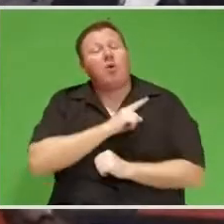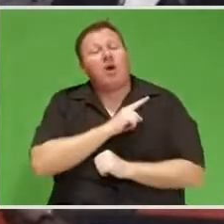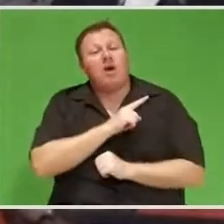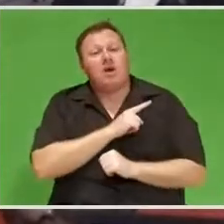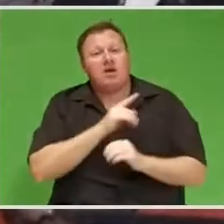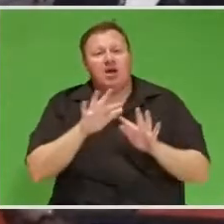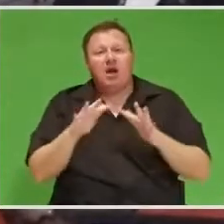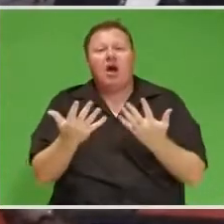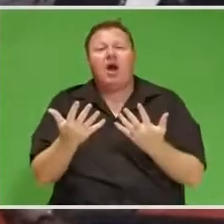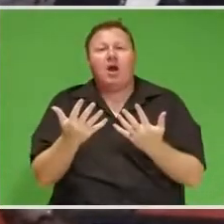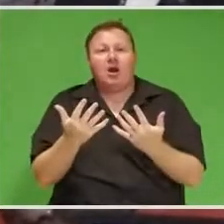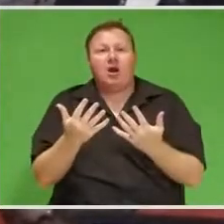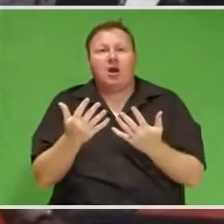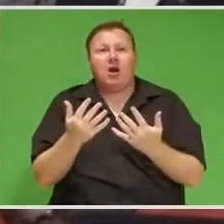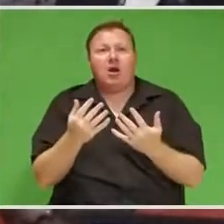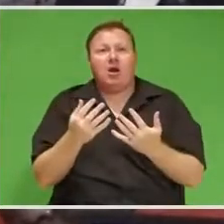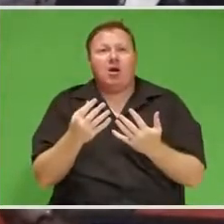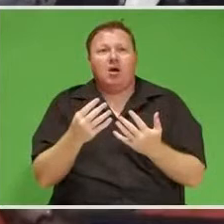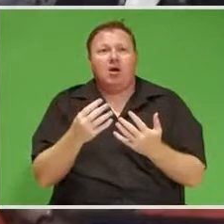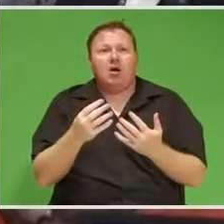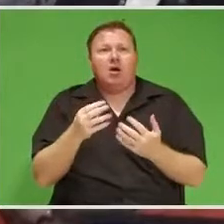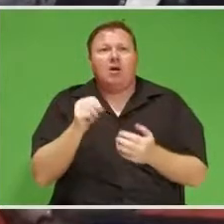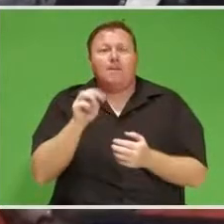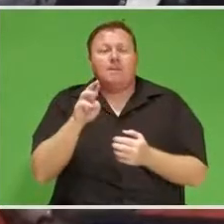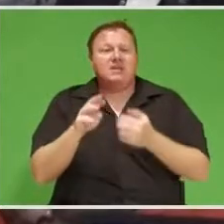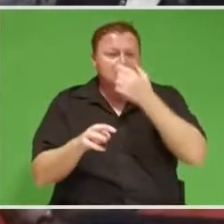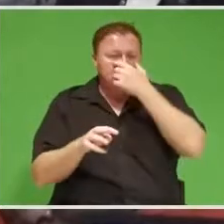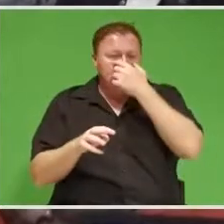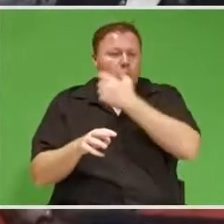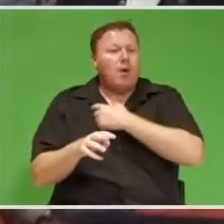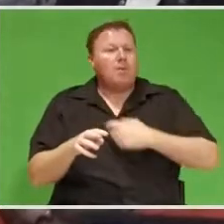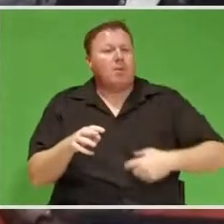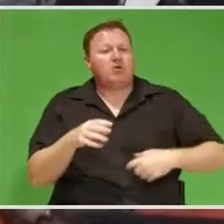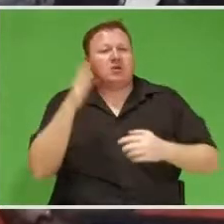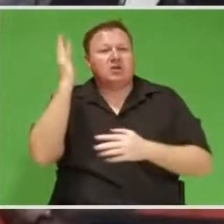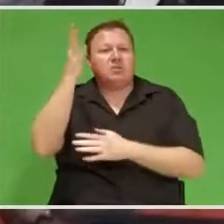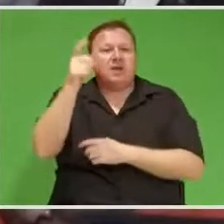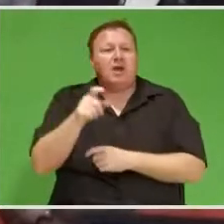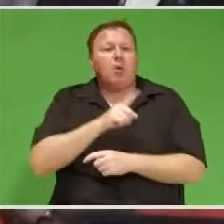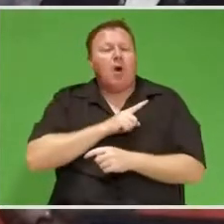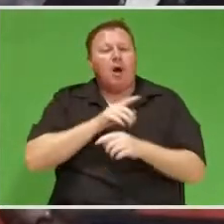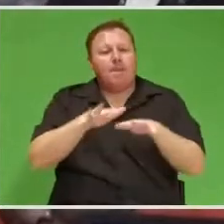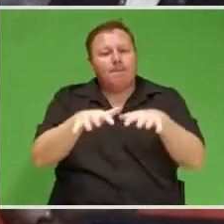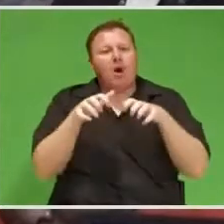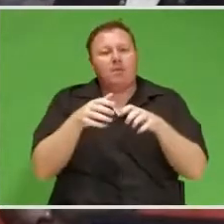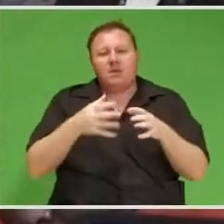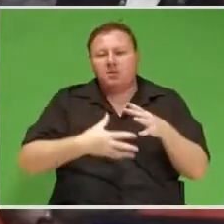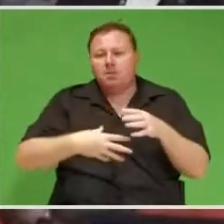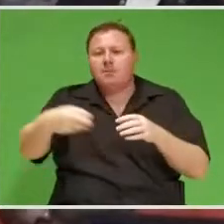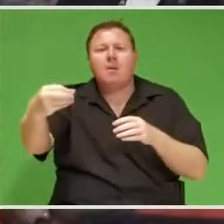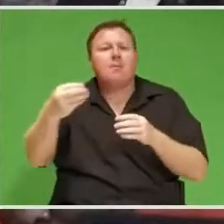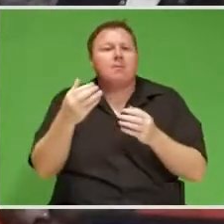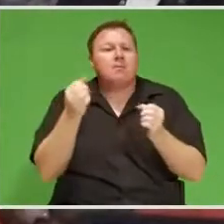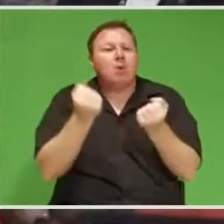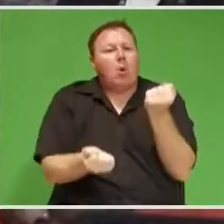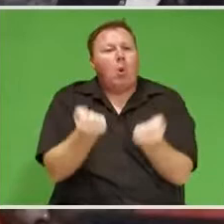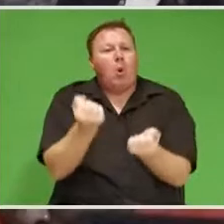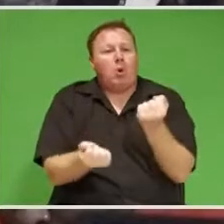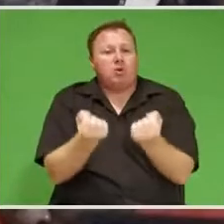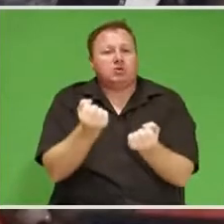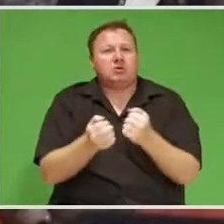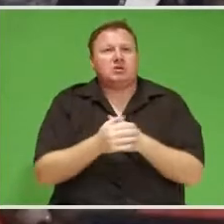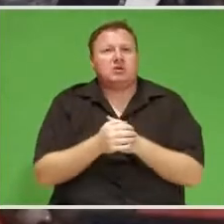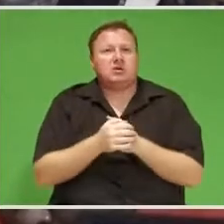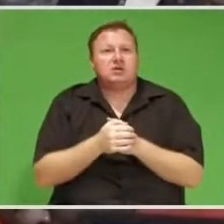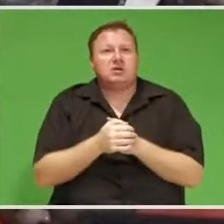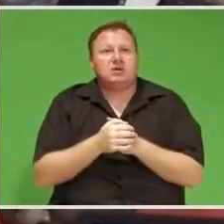Mr. Ramaphosa to speak here because he has taken this parliament to court. And by taking this parliament to court, he has passed a motion